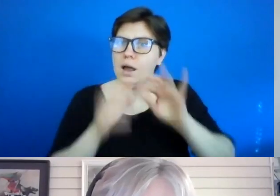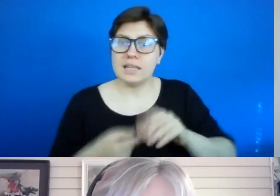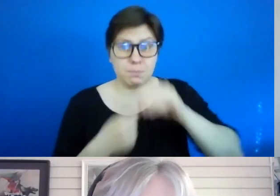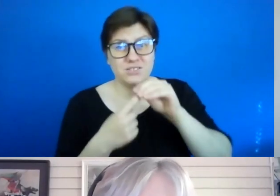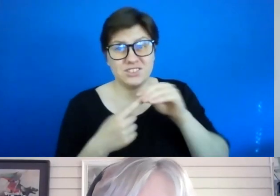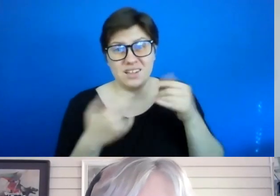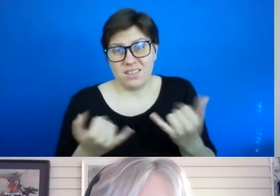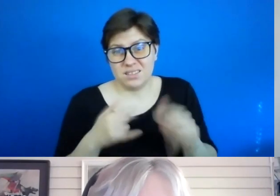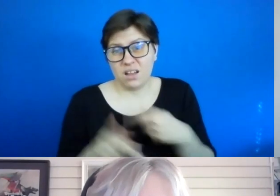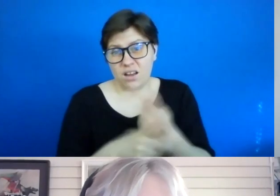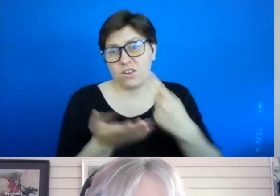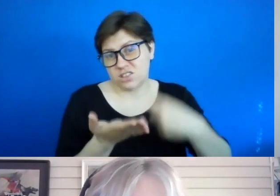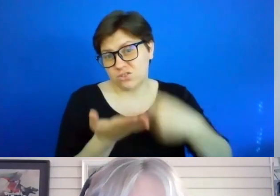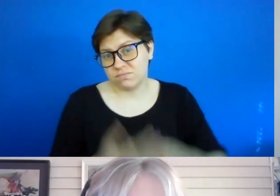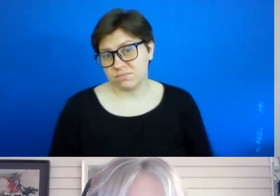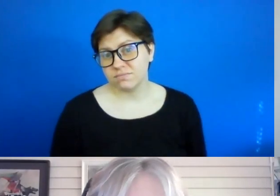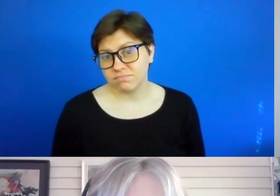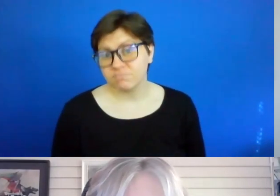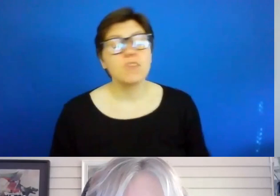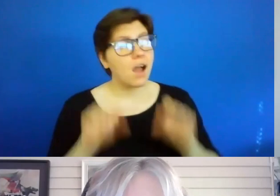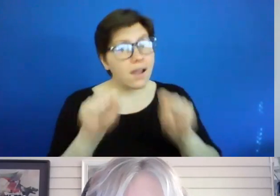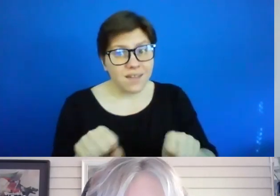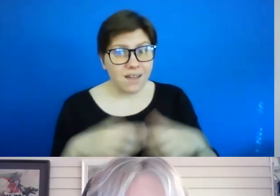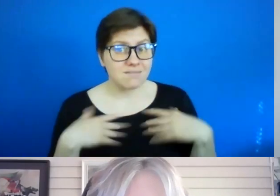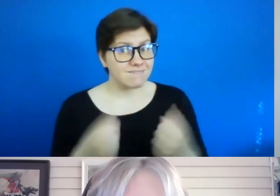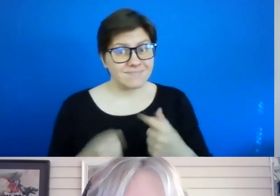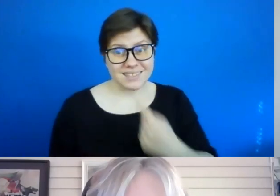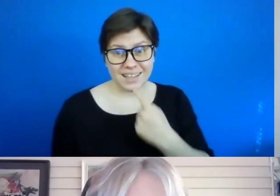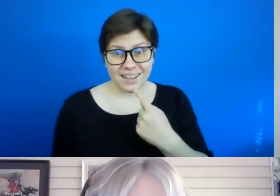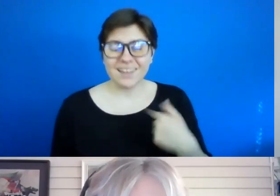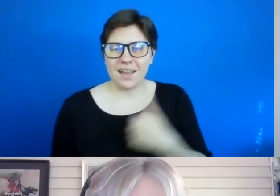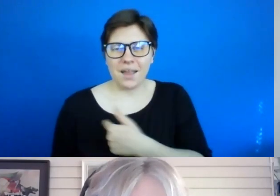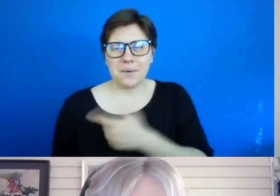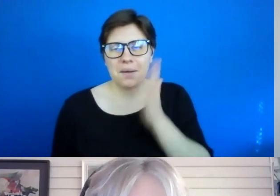this. So I think I can confidently say that we are going to be in